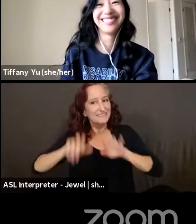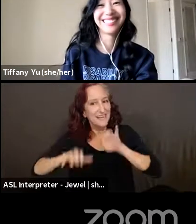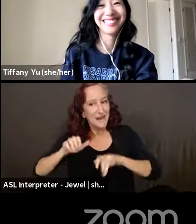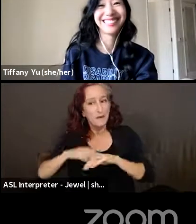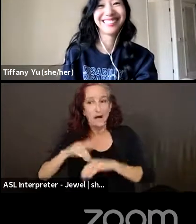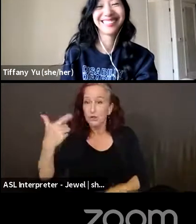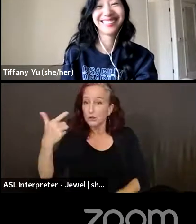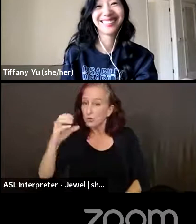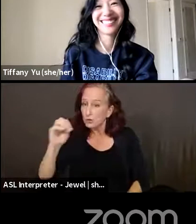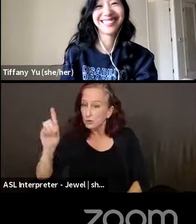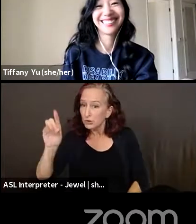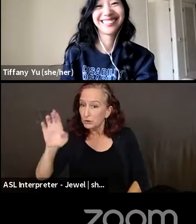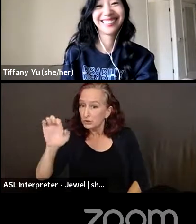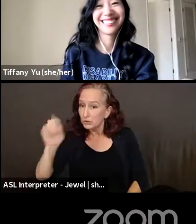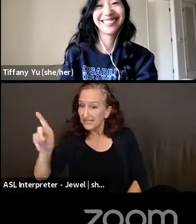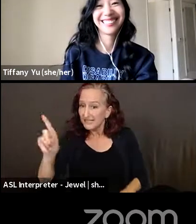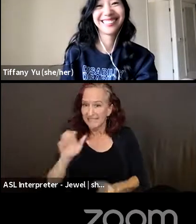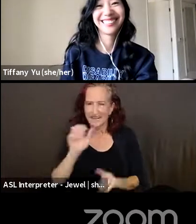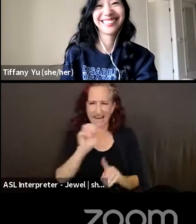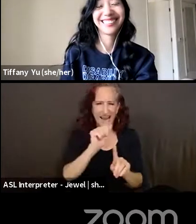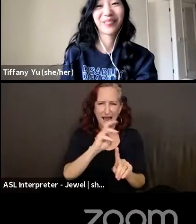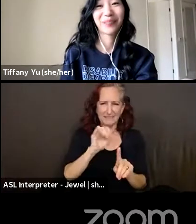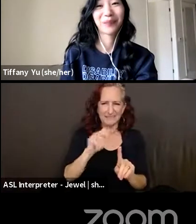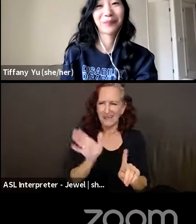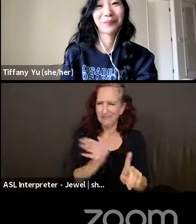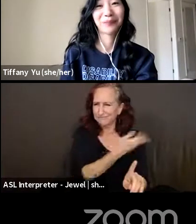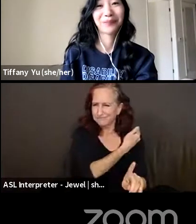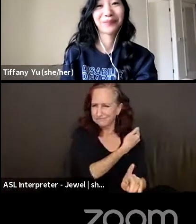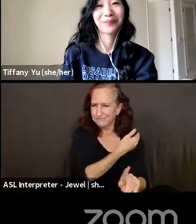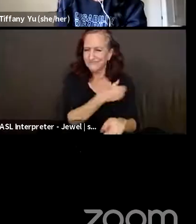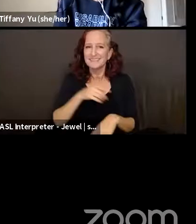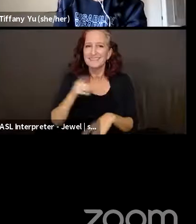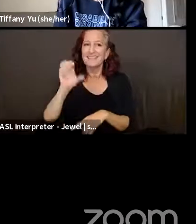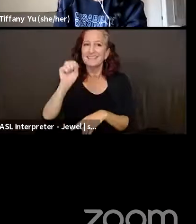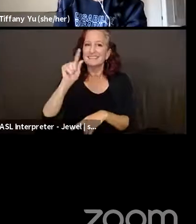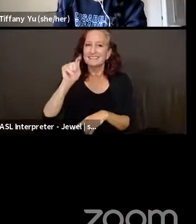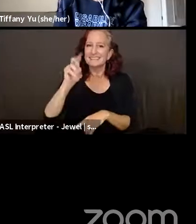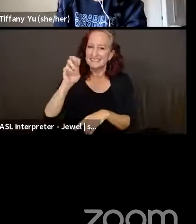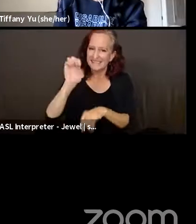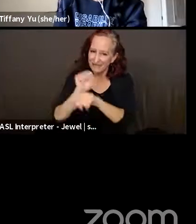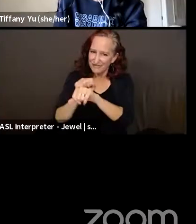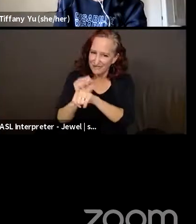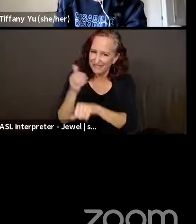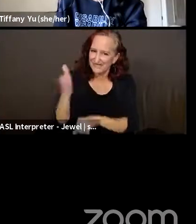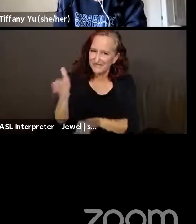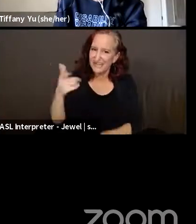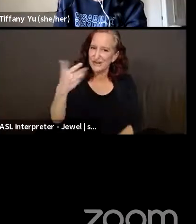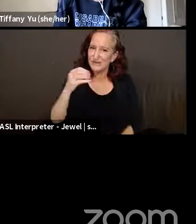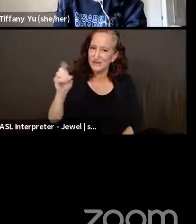Of course, yes. If y'all don't know, that's where Steve is now.